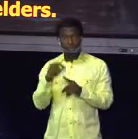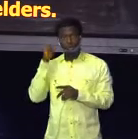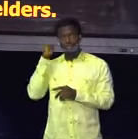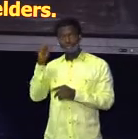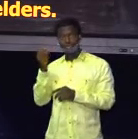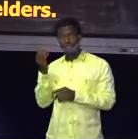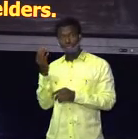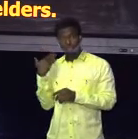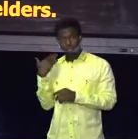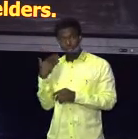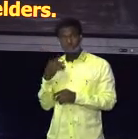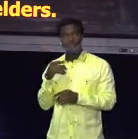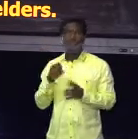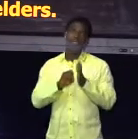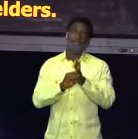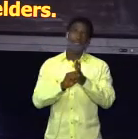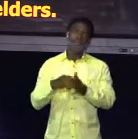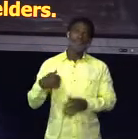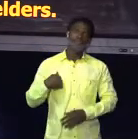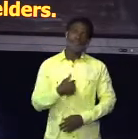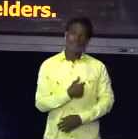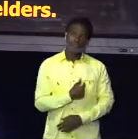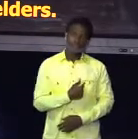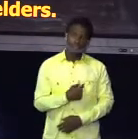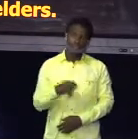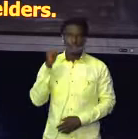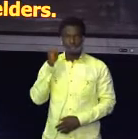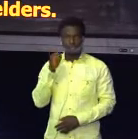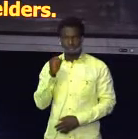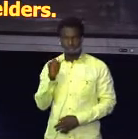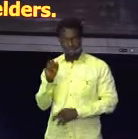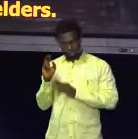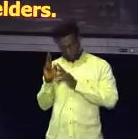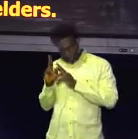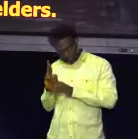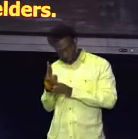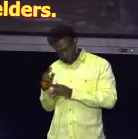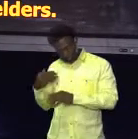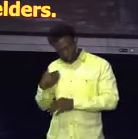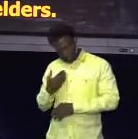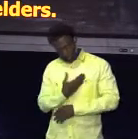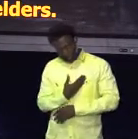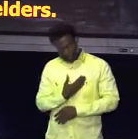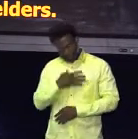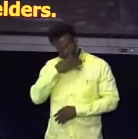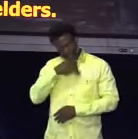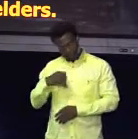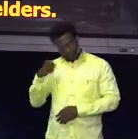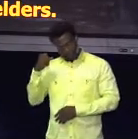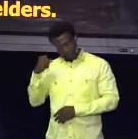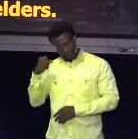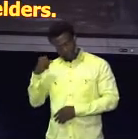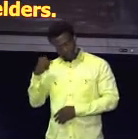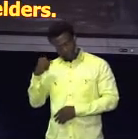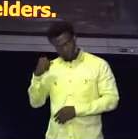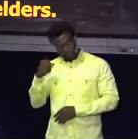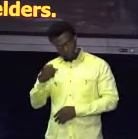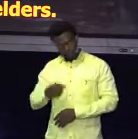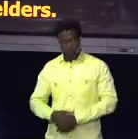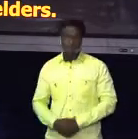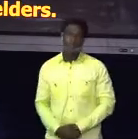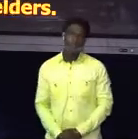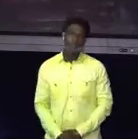For example, we should respect our elders. That is the right thing for us to do. We should respect